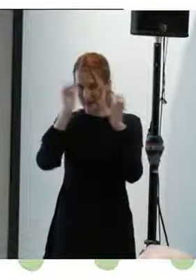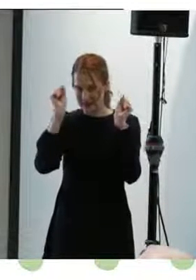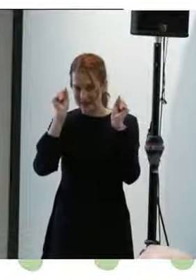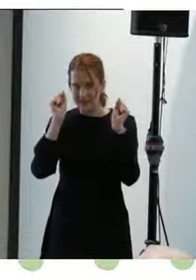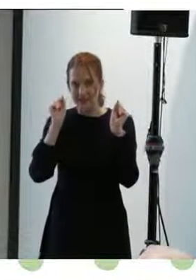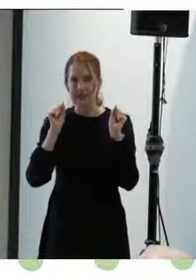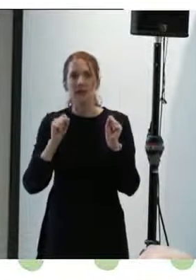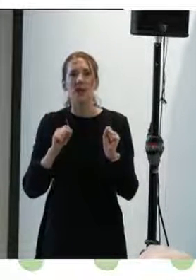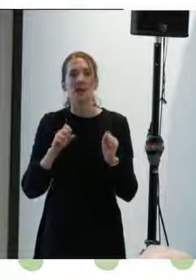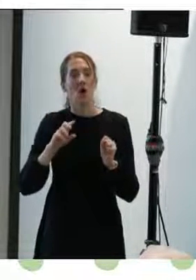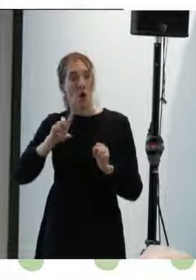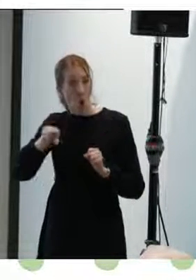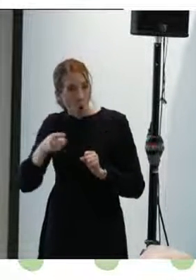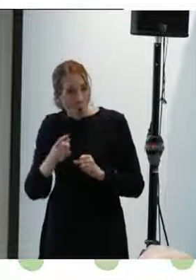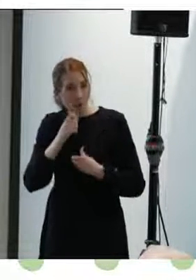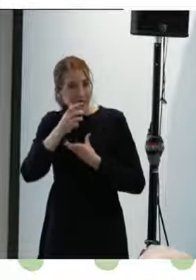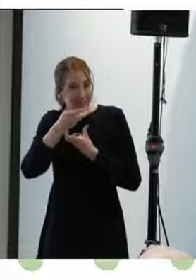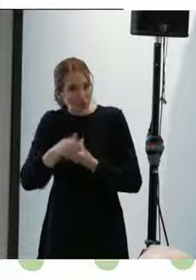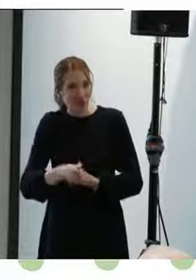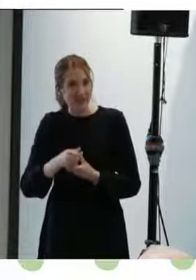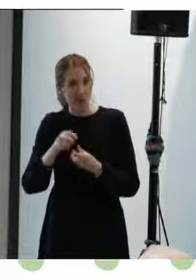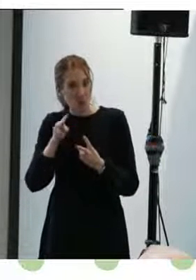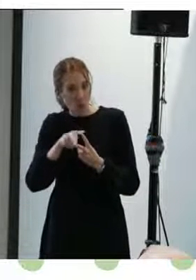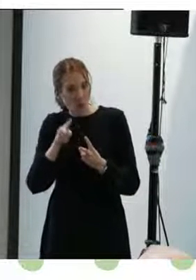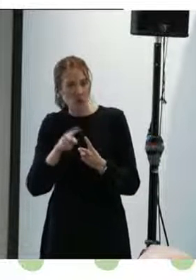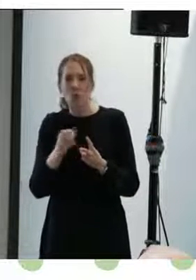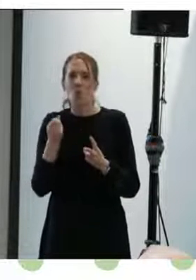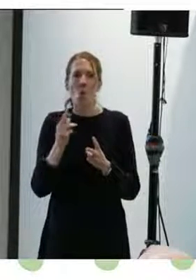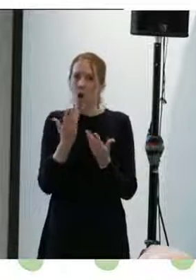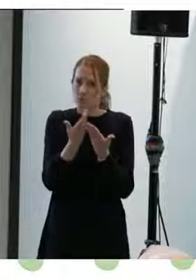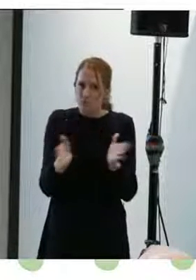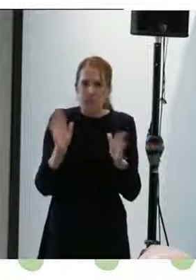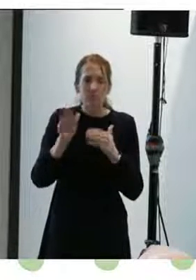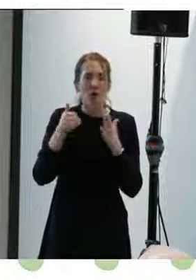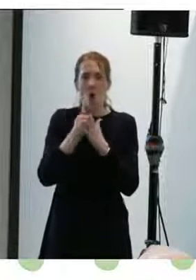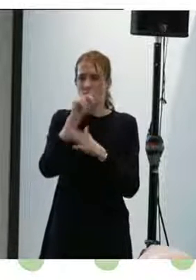was only at this level, at all levels, or at all branches of government?